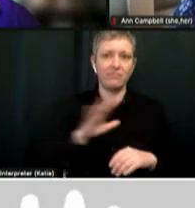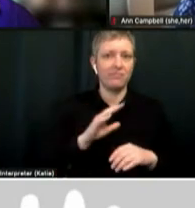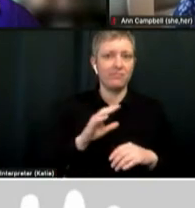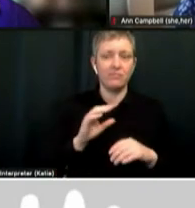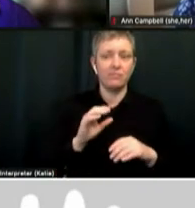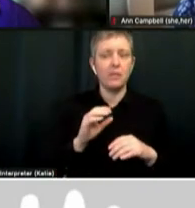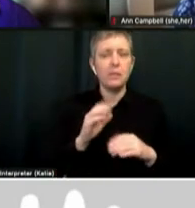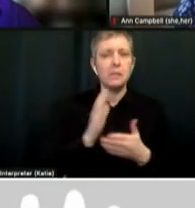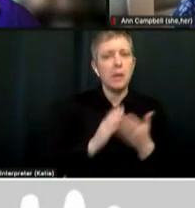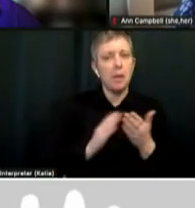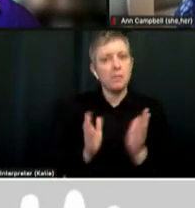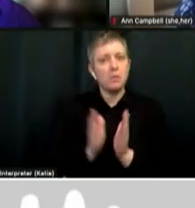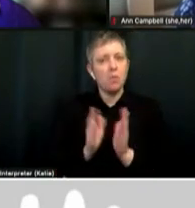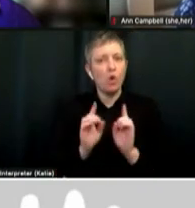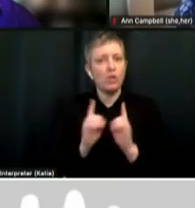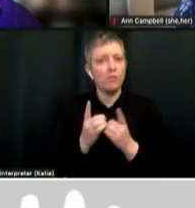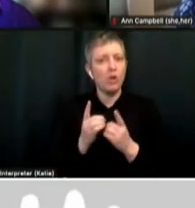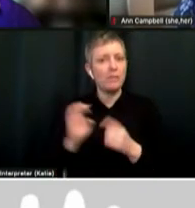back east that are doing this, but